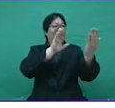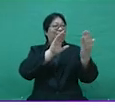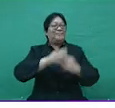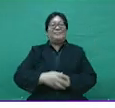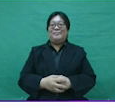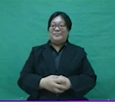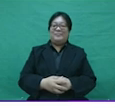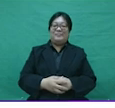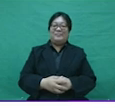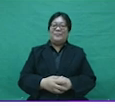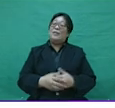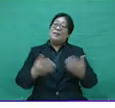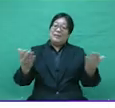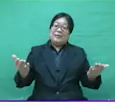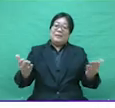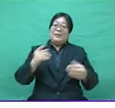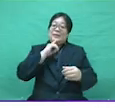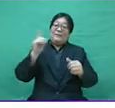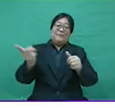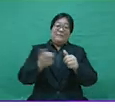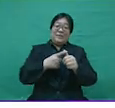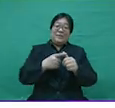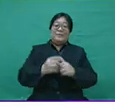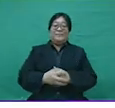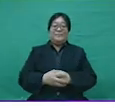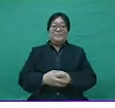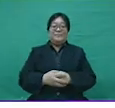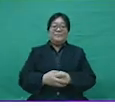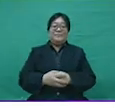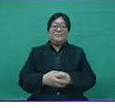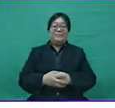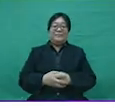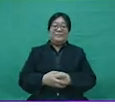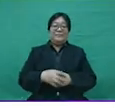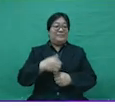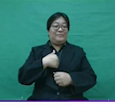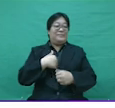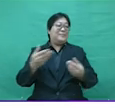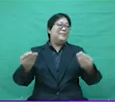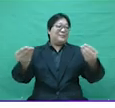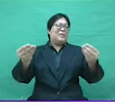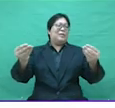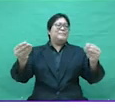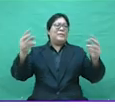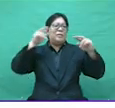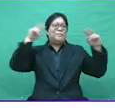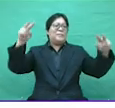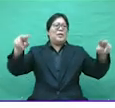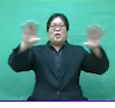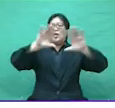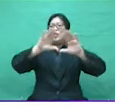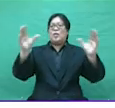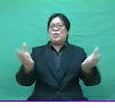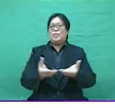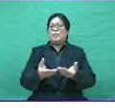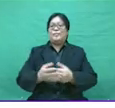facing. So at first, I can give you a global view,